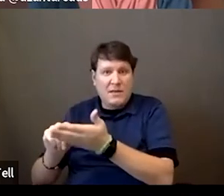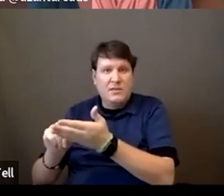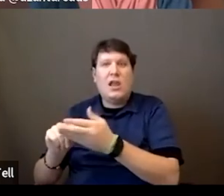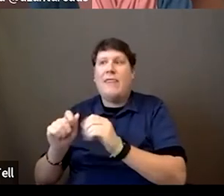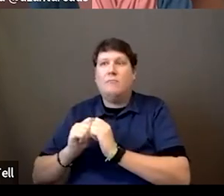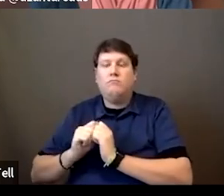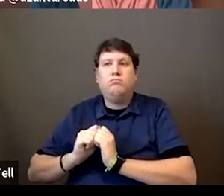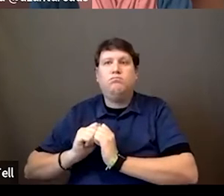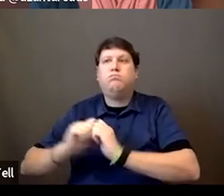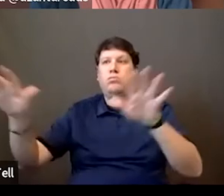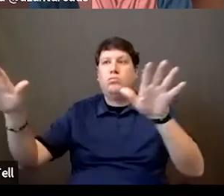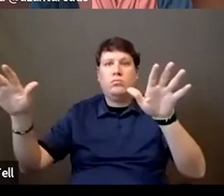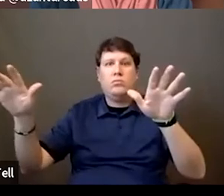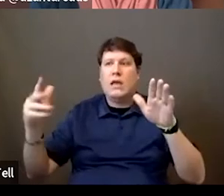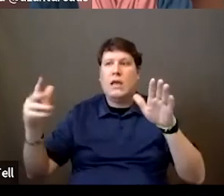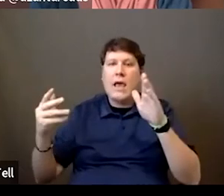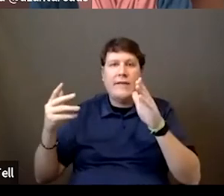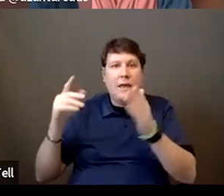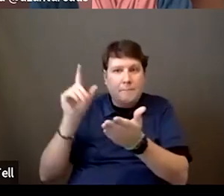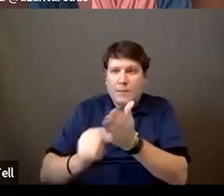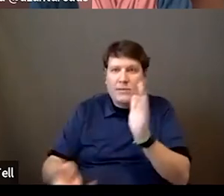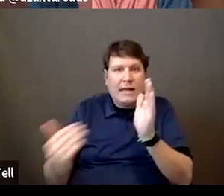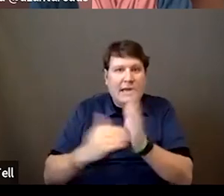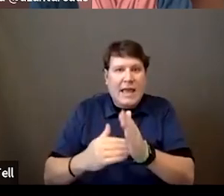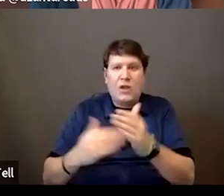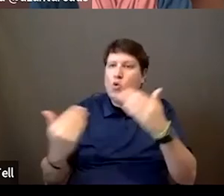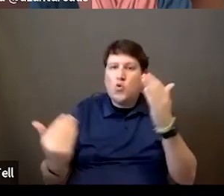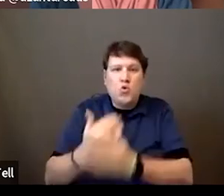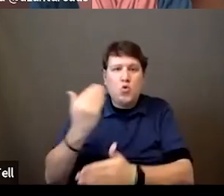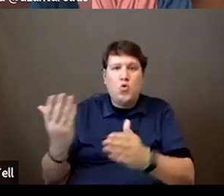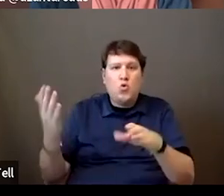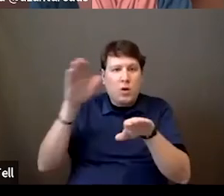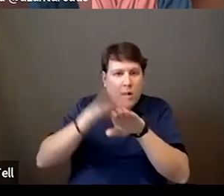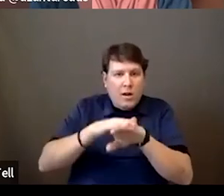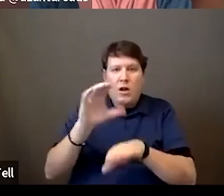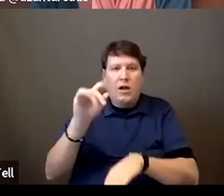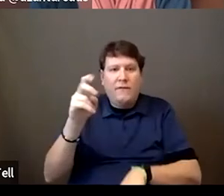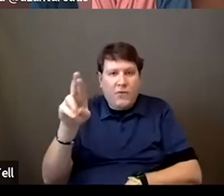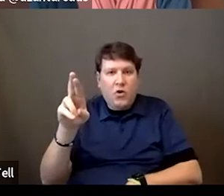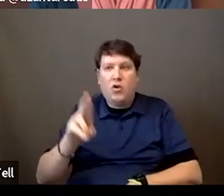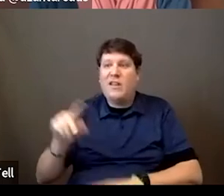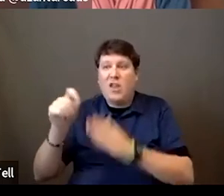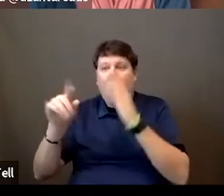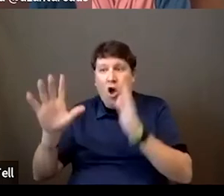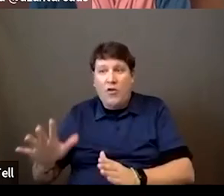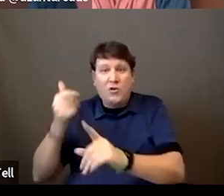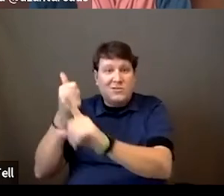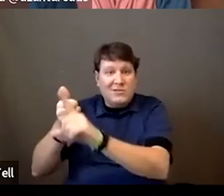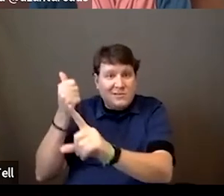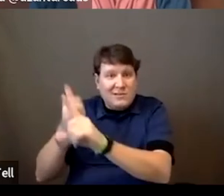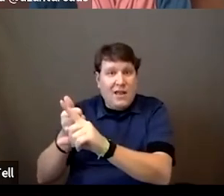new cover. And the author was, all of a sudden, her whole life changed. And now her book, which